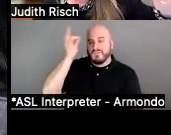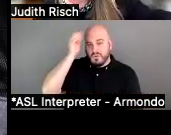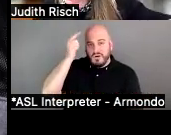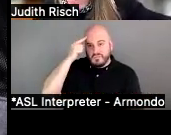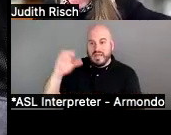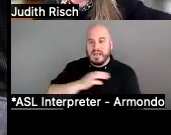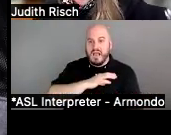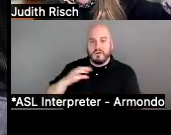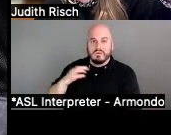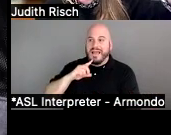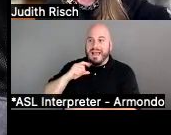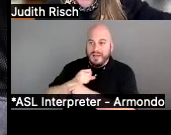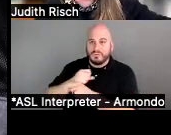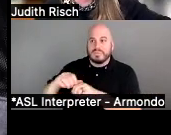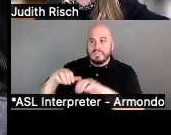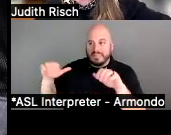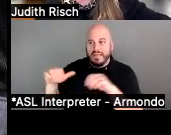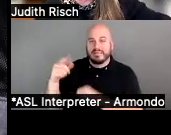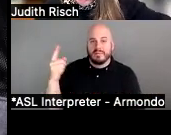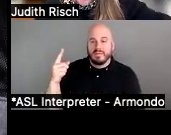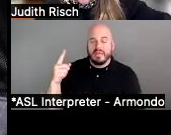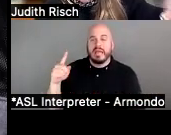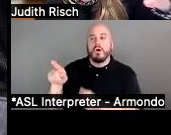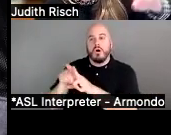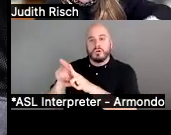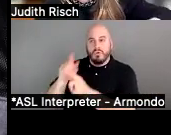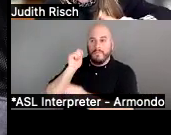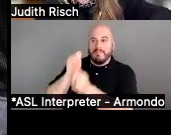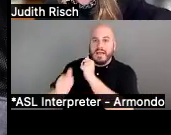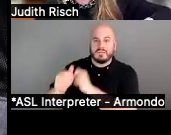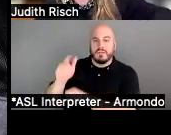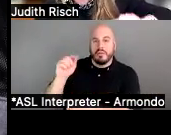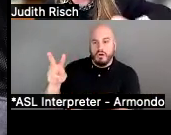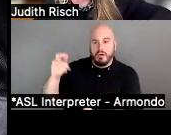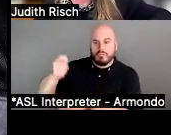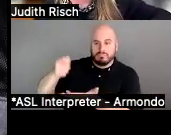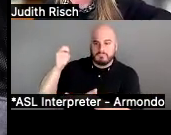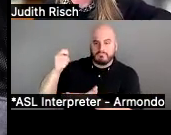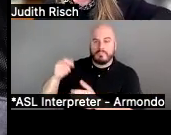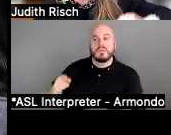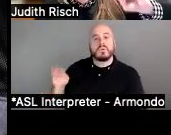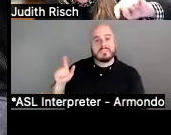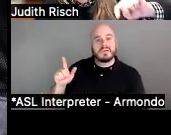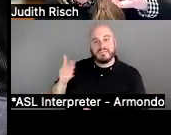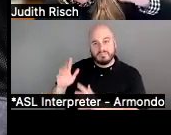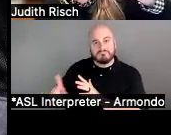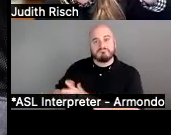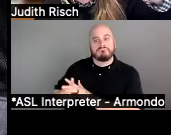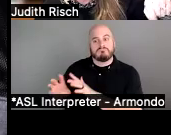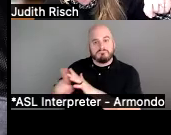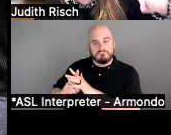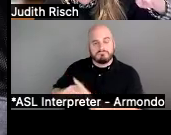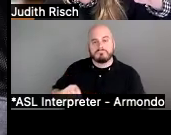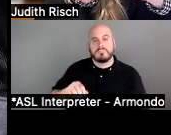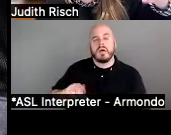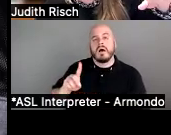actually does something and also passes a law. And those bills have perked before. Tammy Duckworth did it the